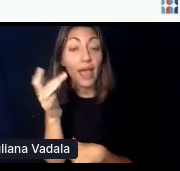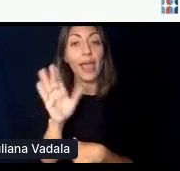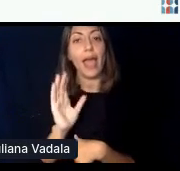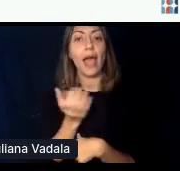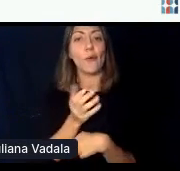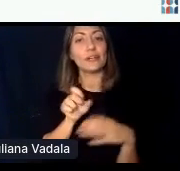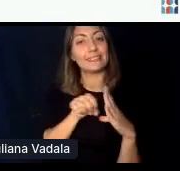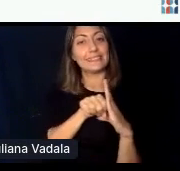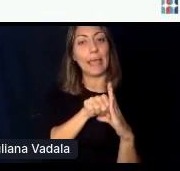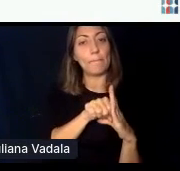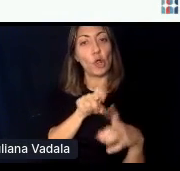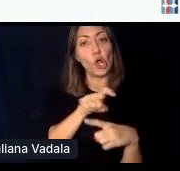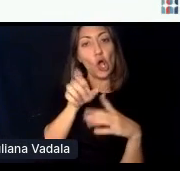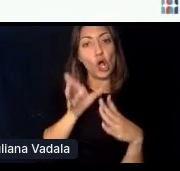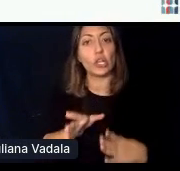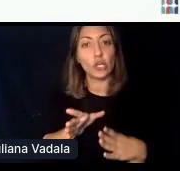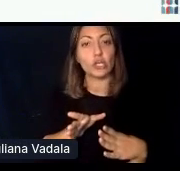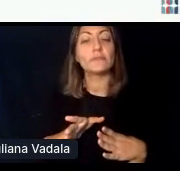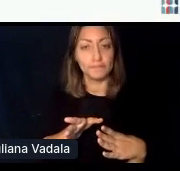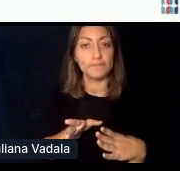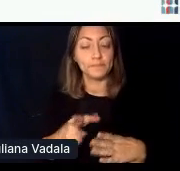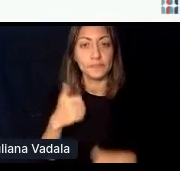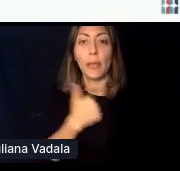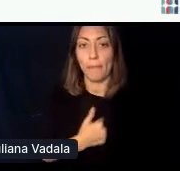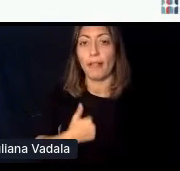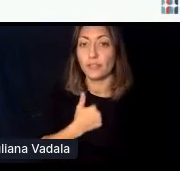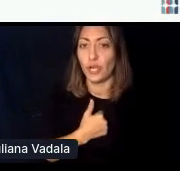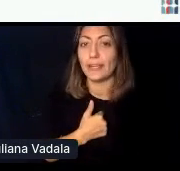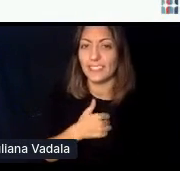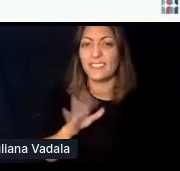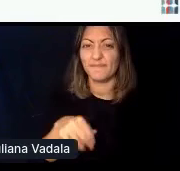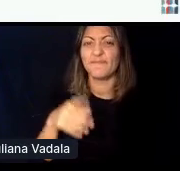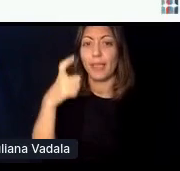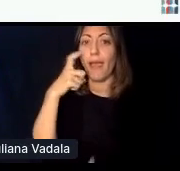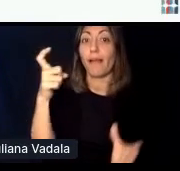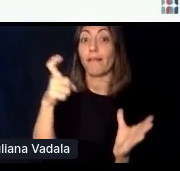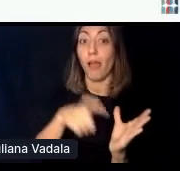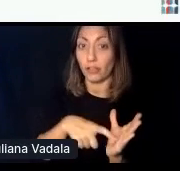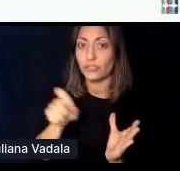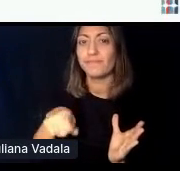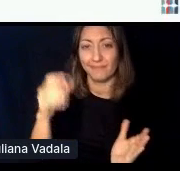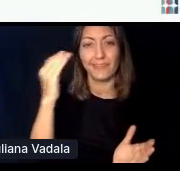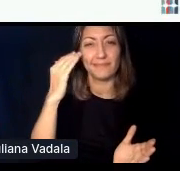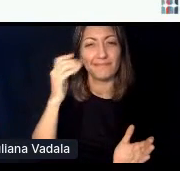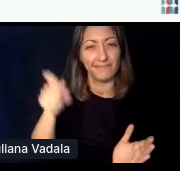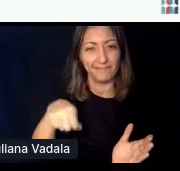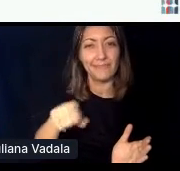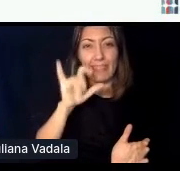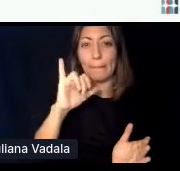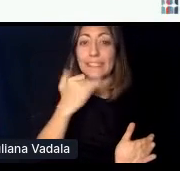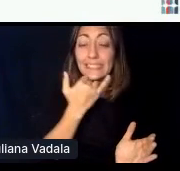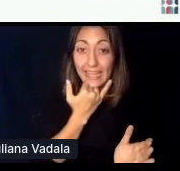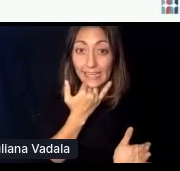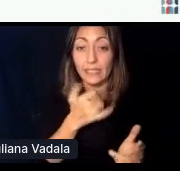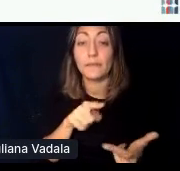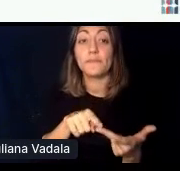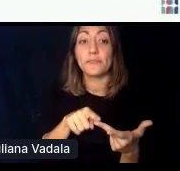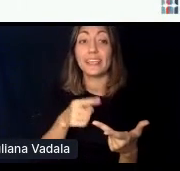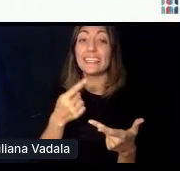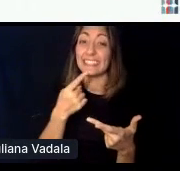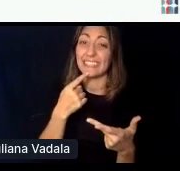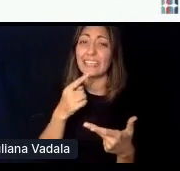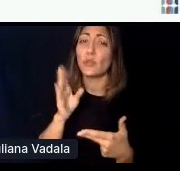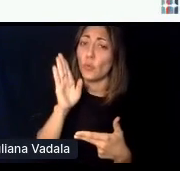apologize. They acknowledge the mistake, that they had the wrong name. They make a statement about how they're going to seek to prevent this in the future by updating